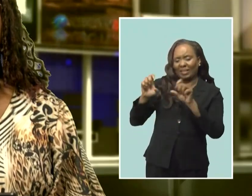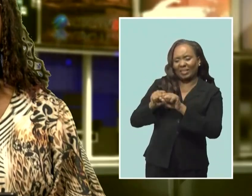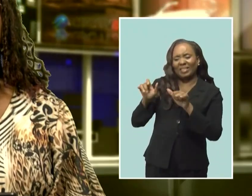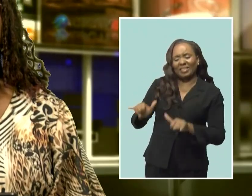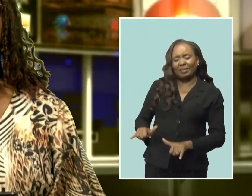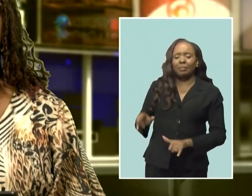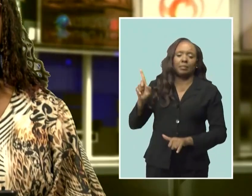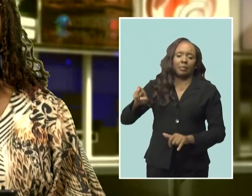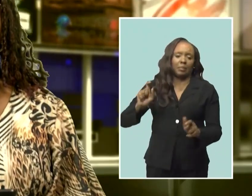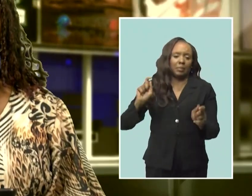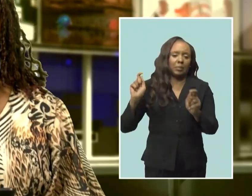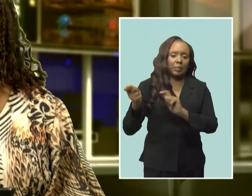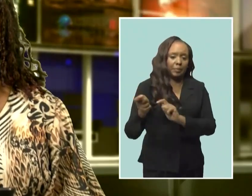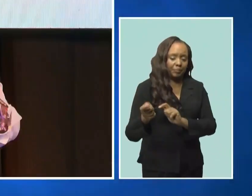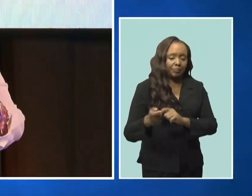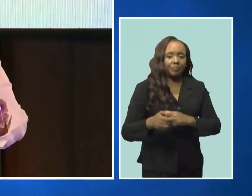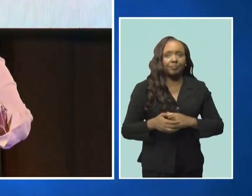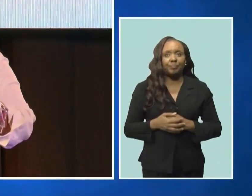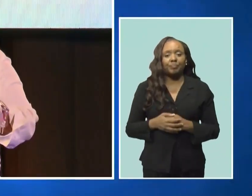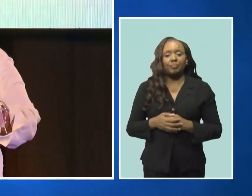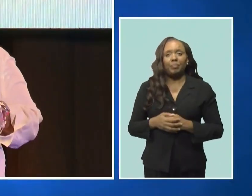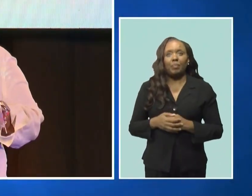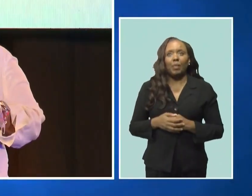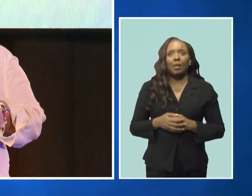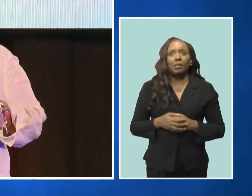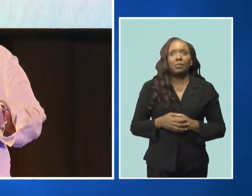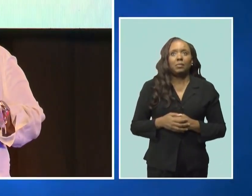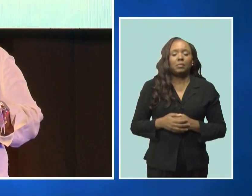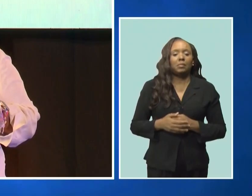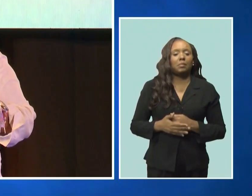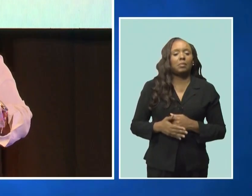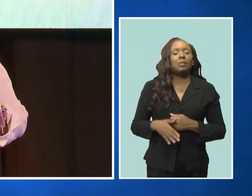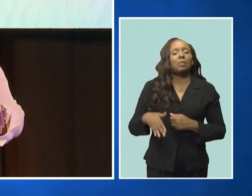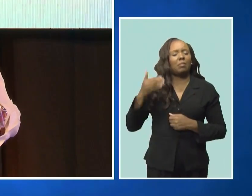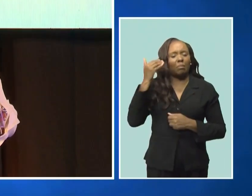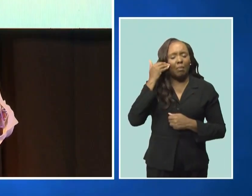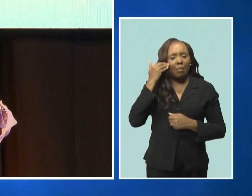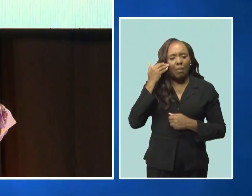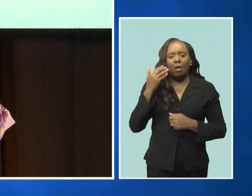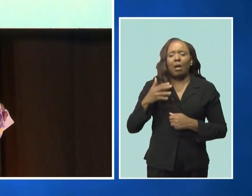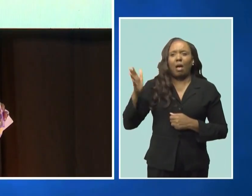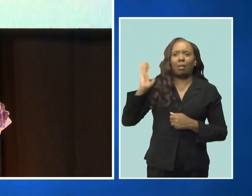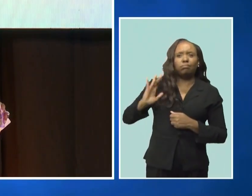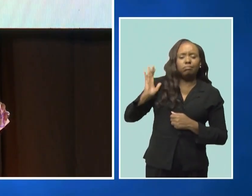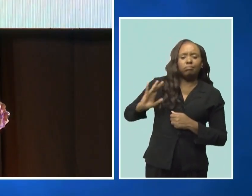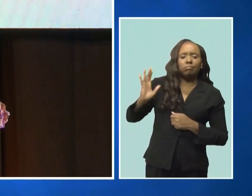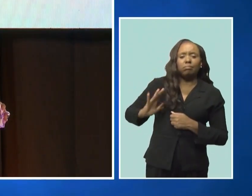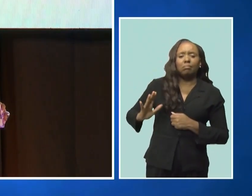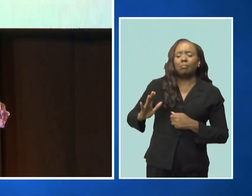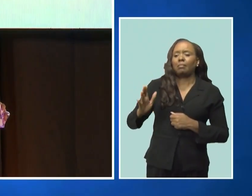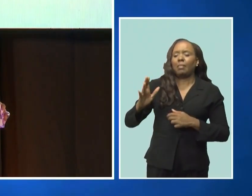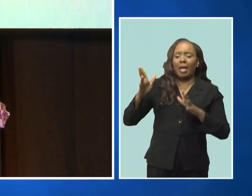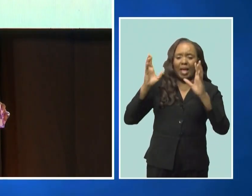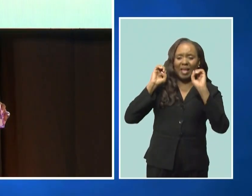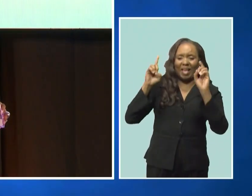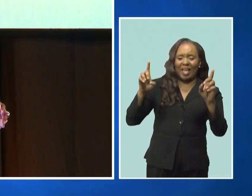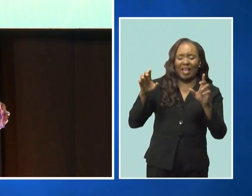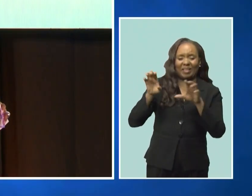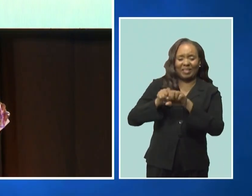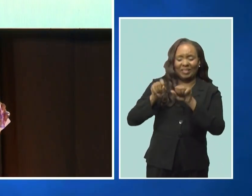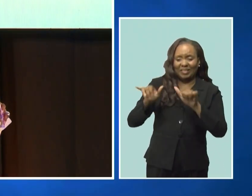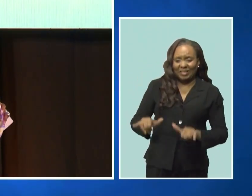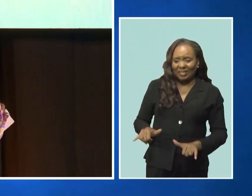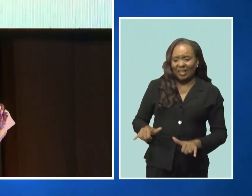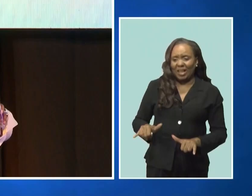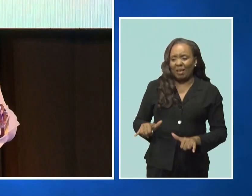education. This is about decolonizing education. Don't let us forget that. This is a